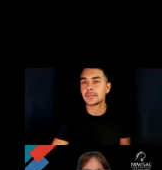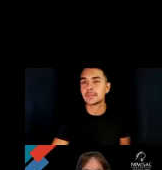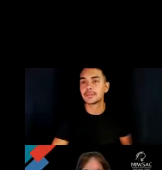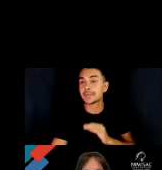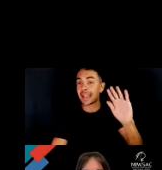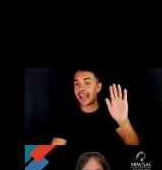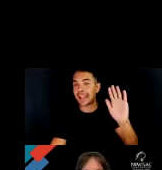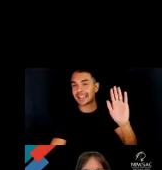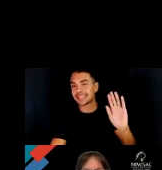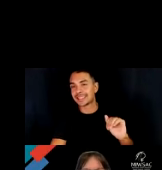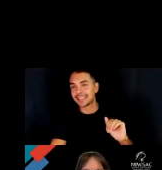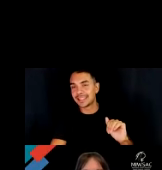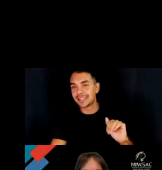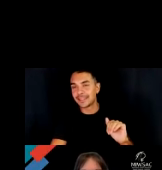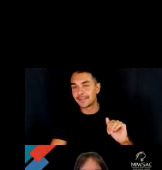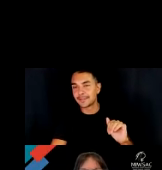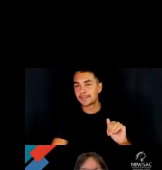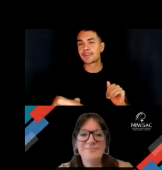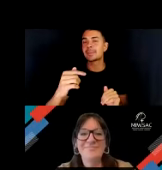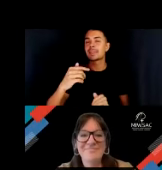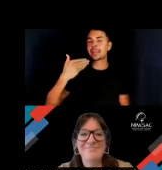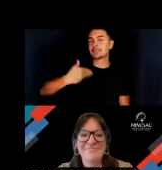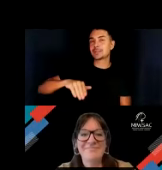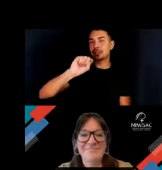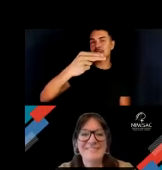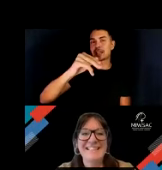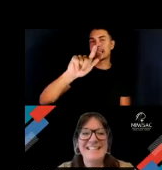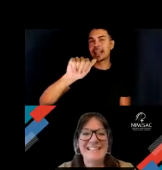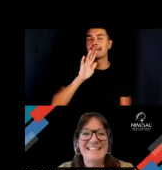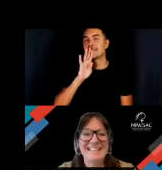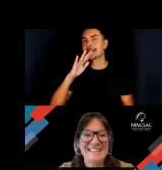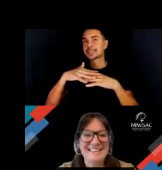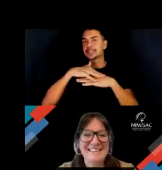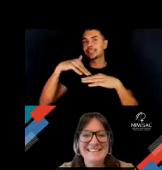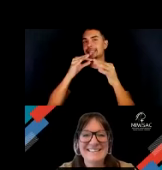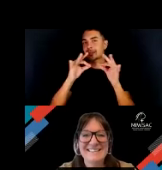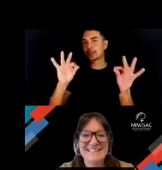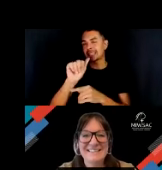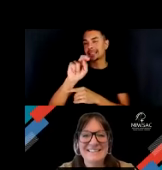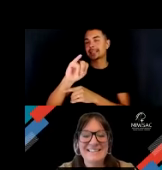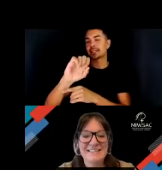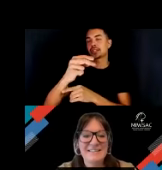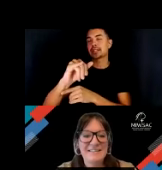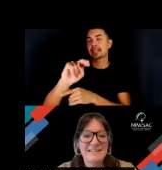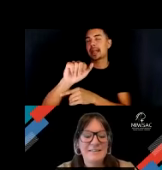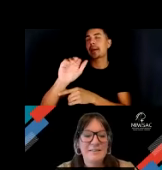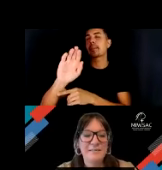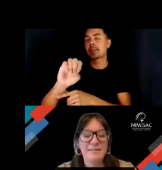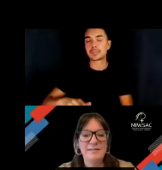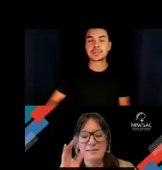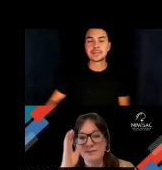Nisi Gosawin. I know I've been on, so I'll just say hi. And thank you for highlighting that, Becky, and